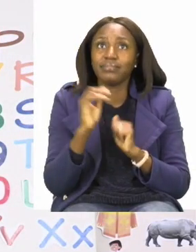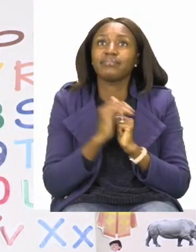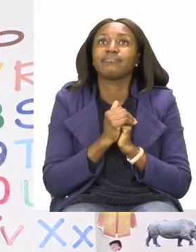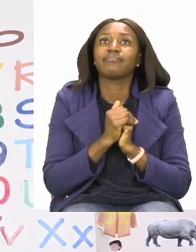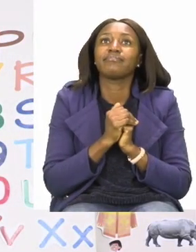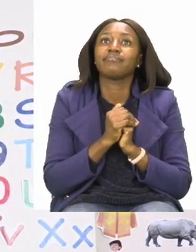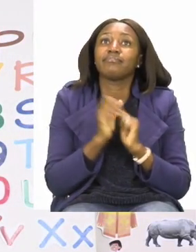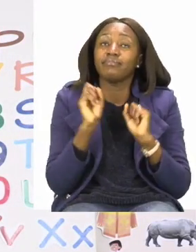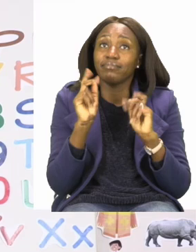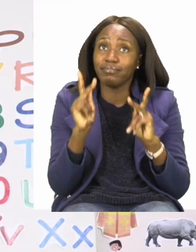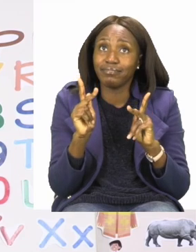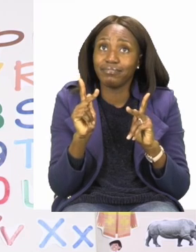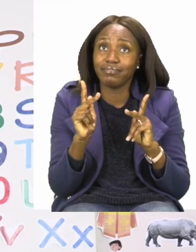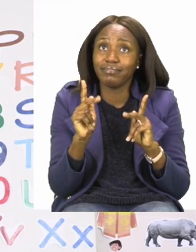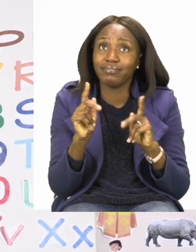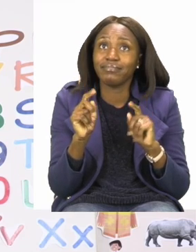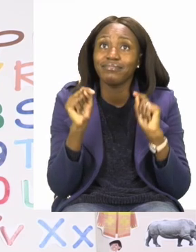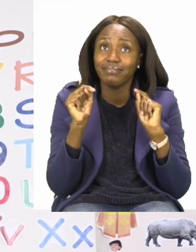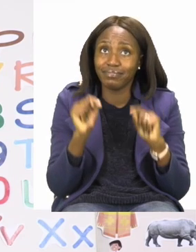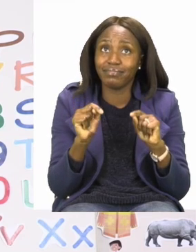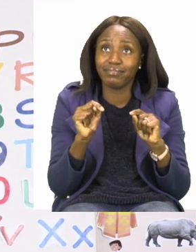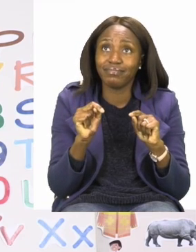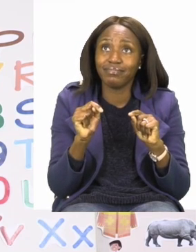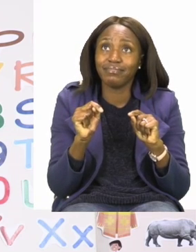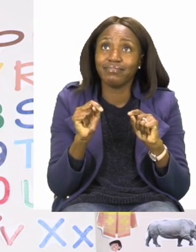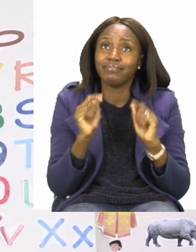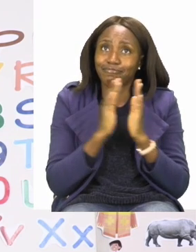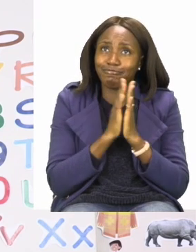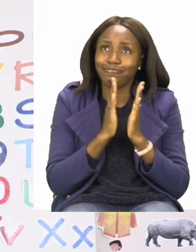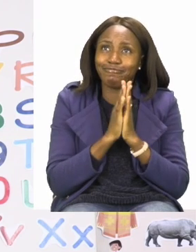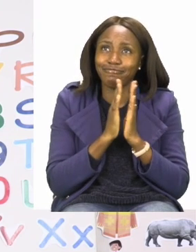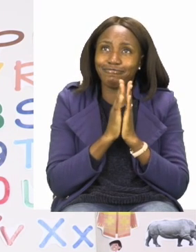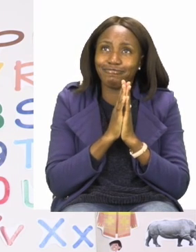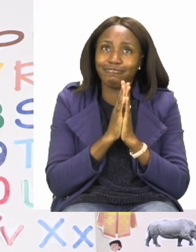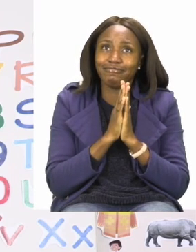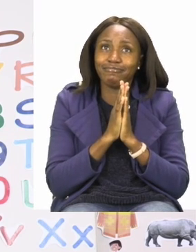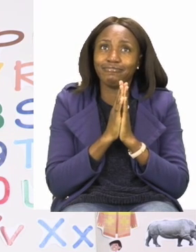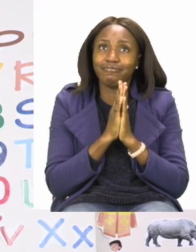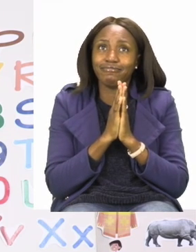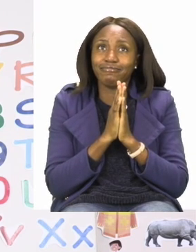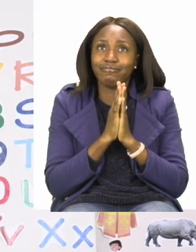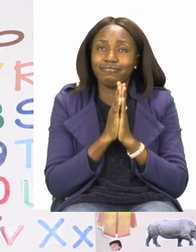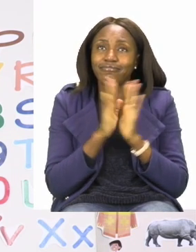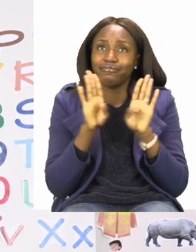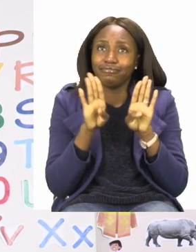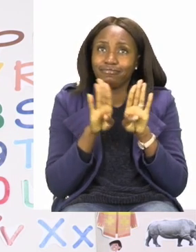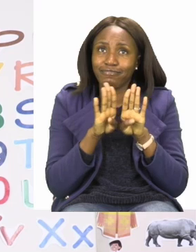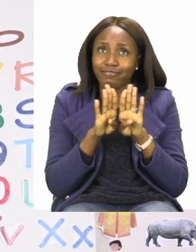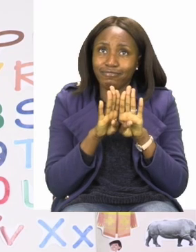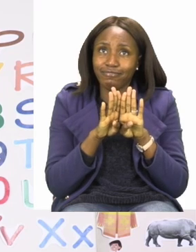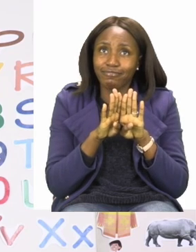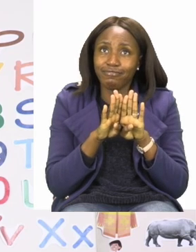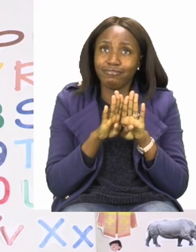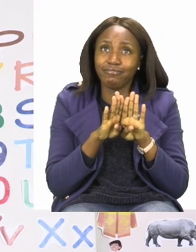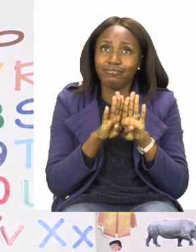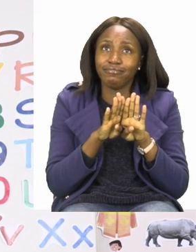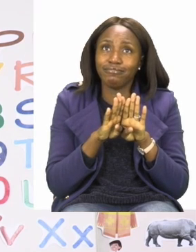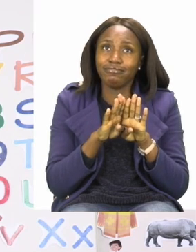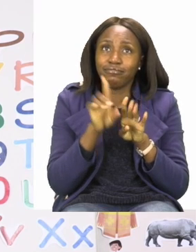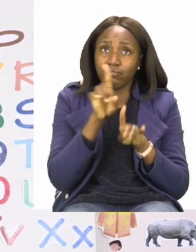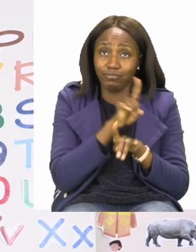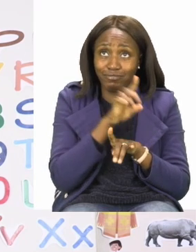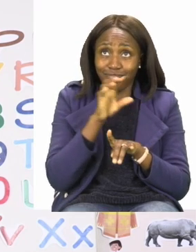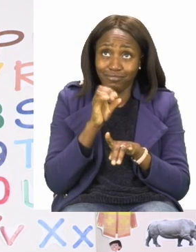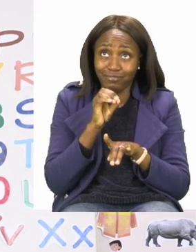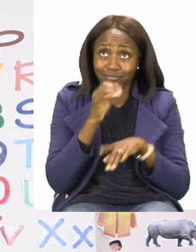Now, I'm going to ask you for your help because I have done one 10 frame, but I need to